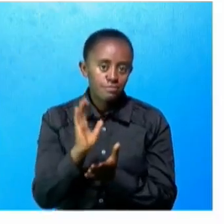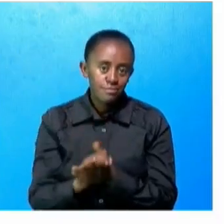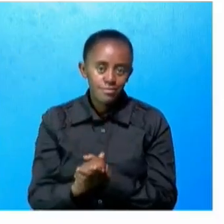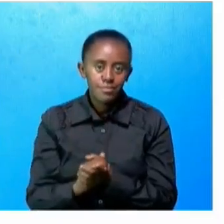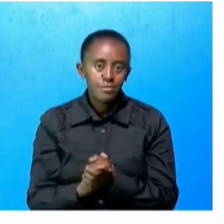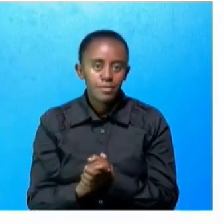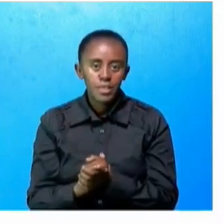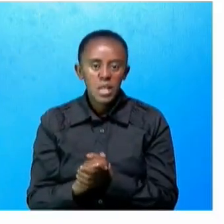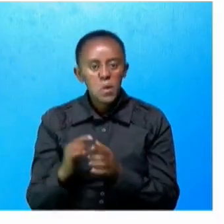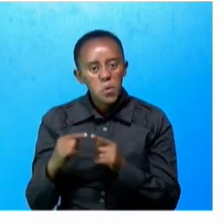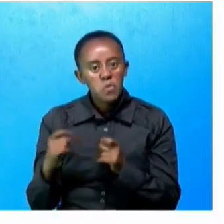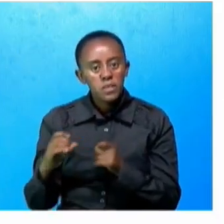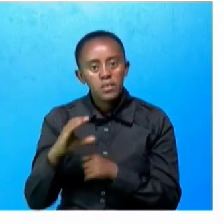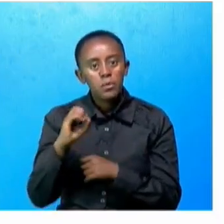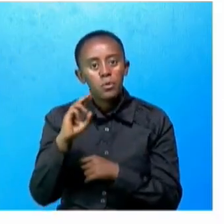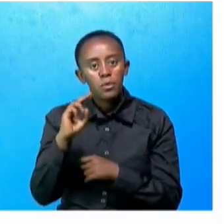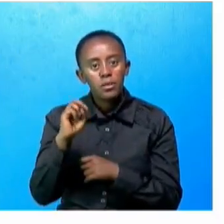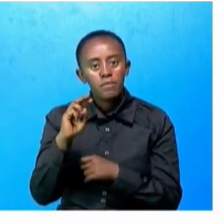Conversely,